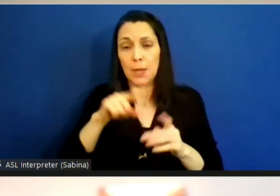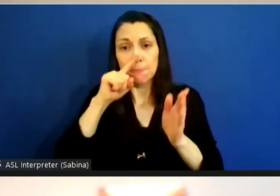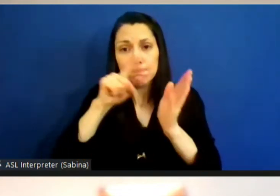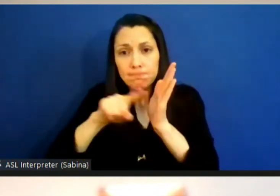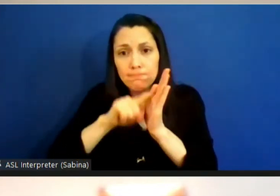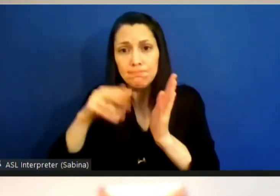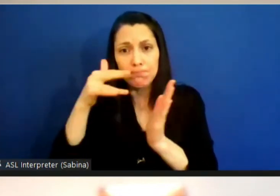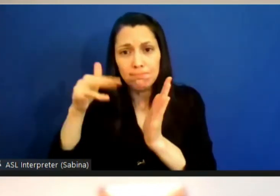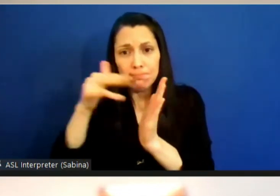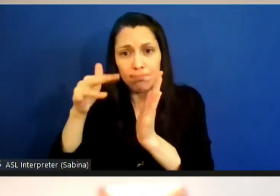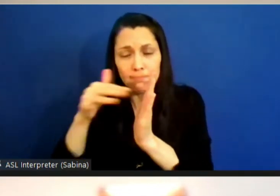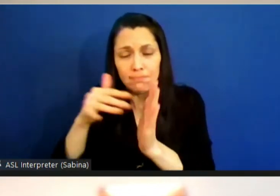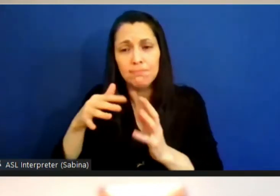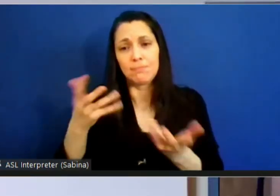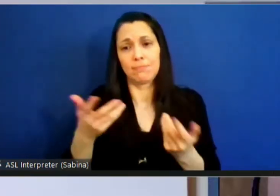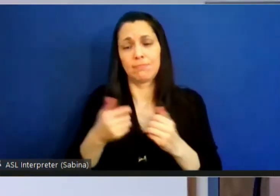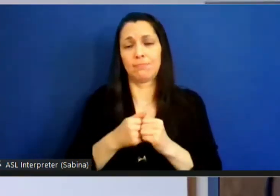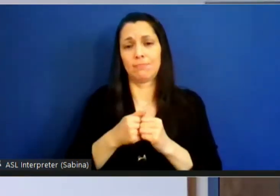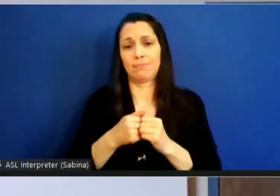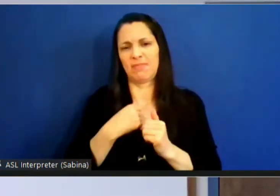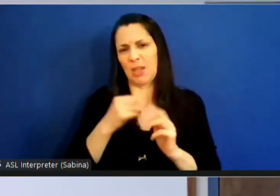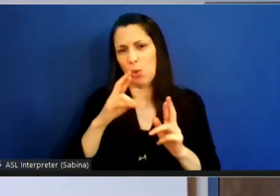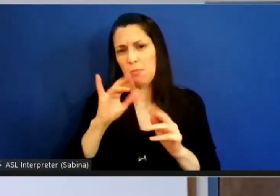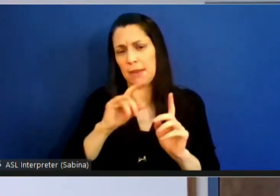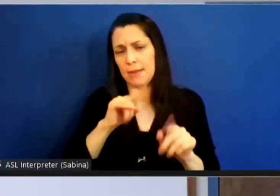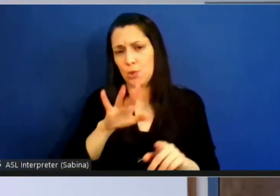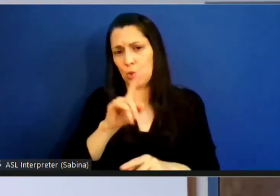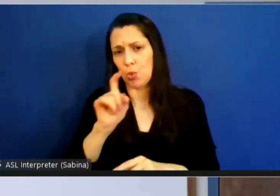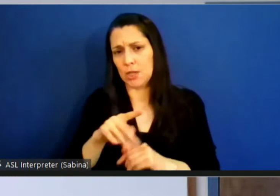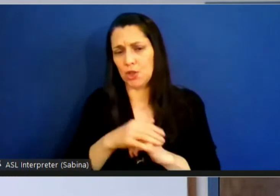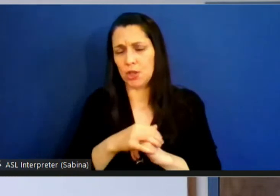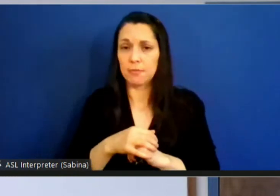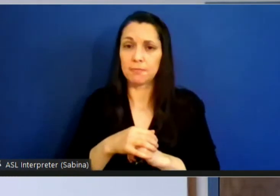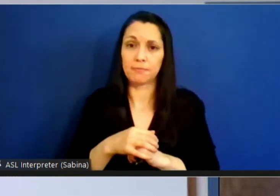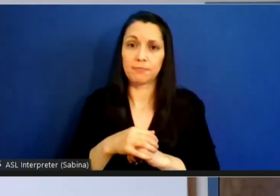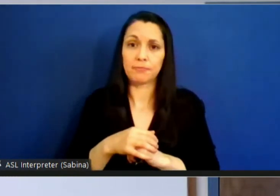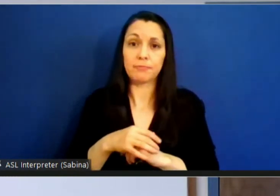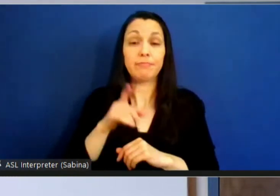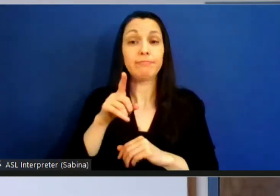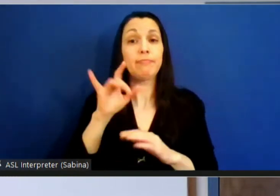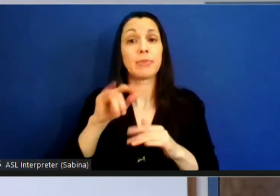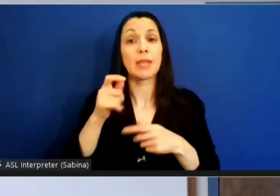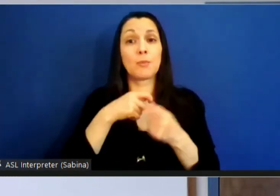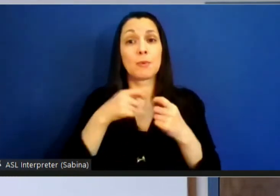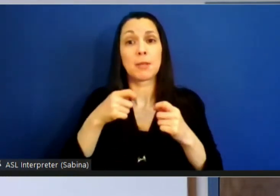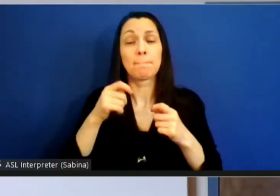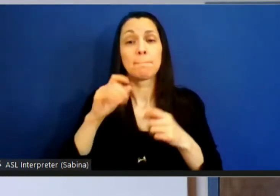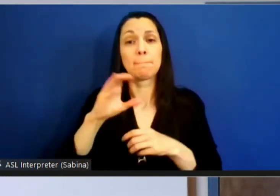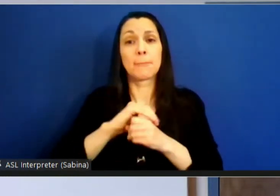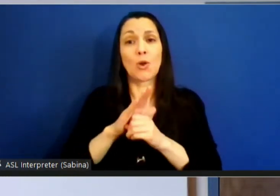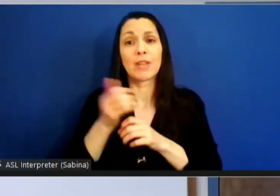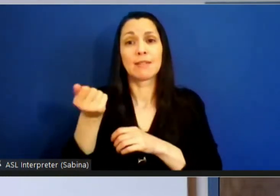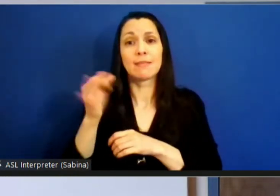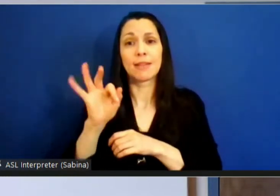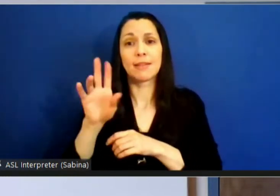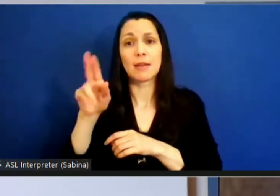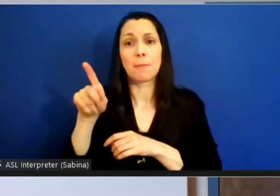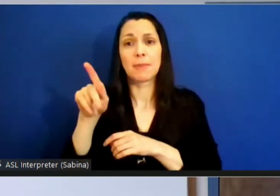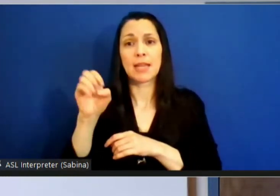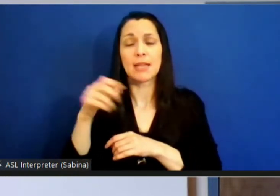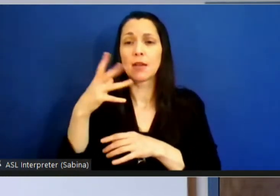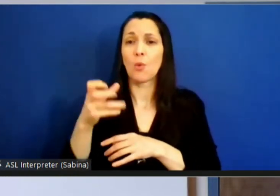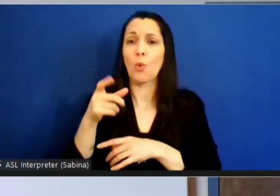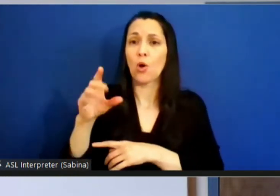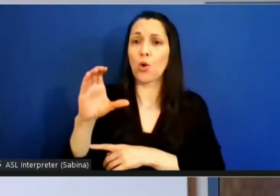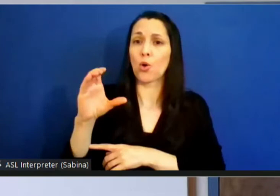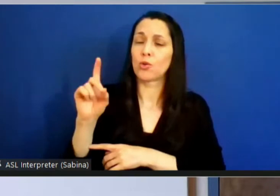adequate answer for you. Thank you, Dr. Coren. That sums up today's COVID-19 update. Thank you for joining us. I'd like to give Dr. Coren the opportunity to give